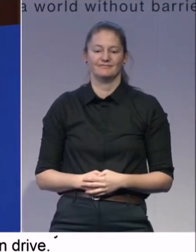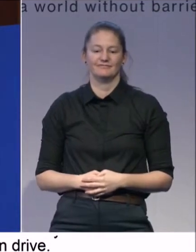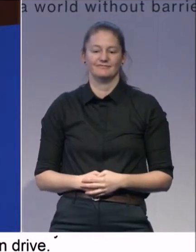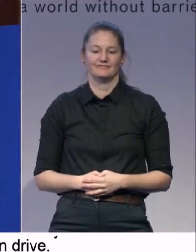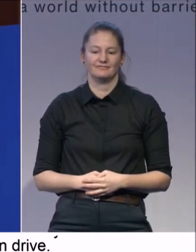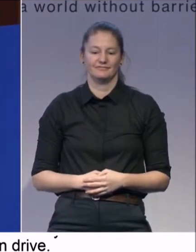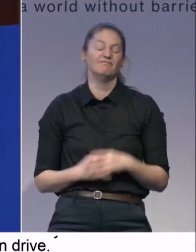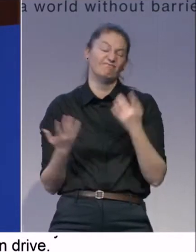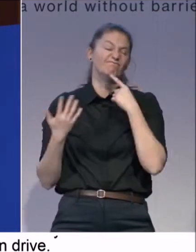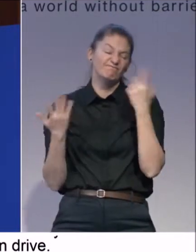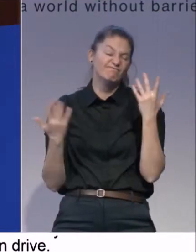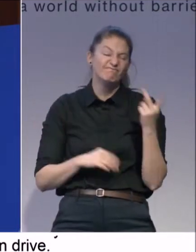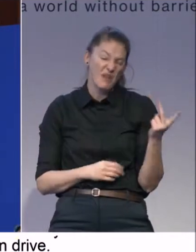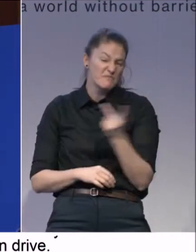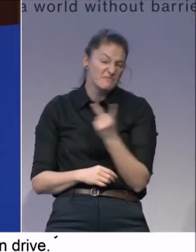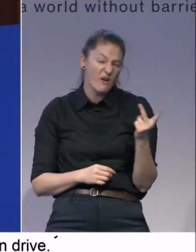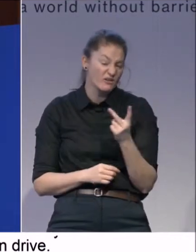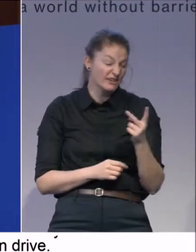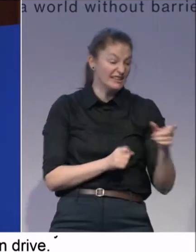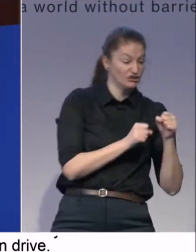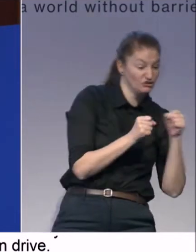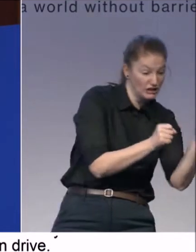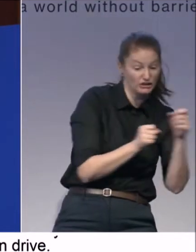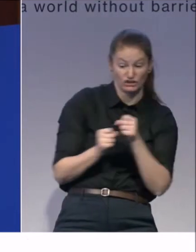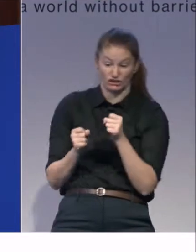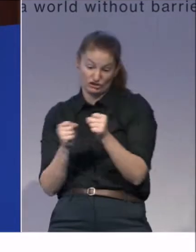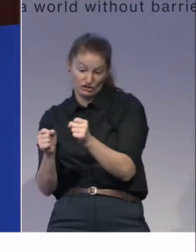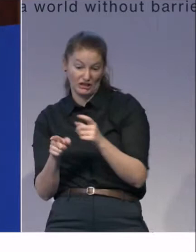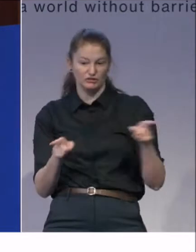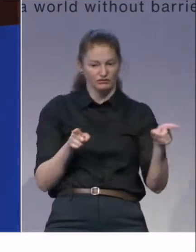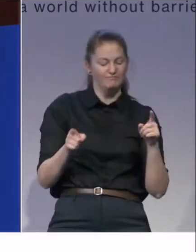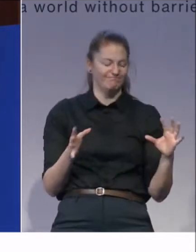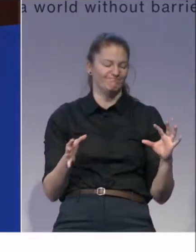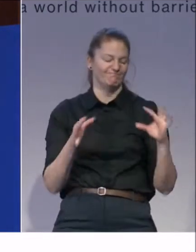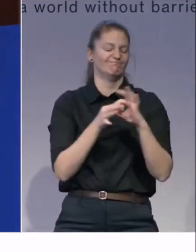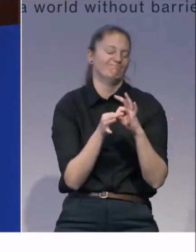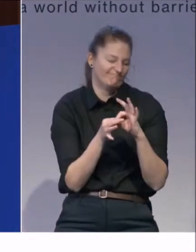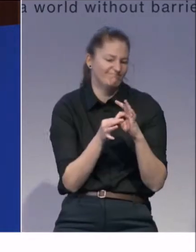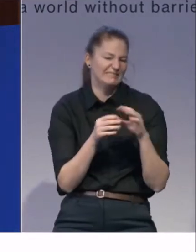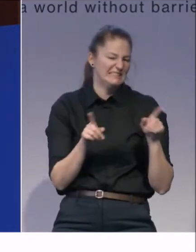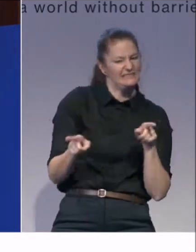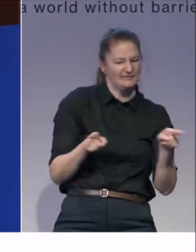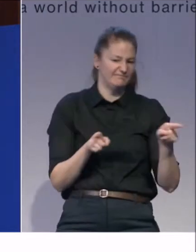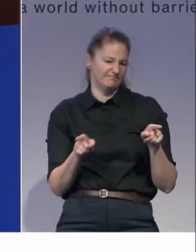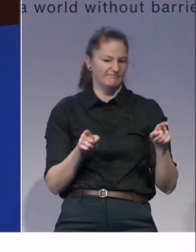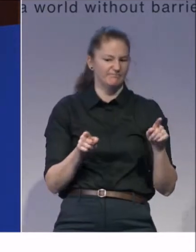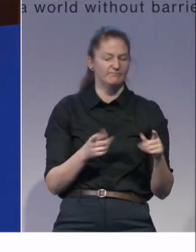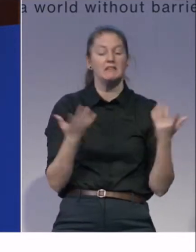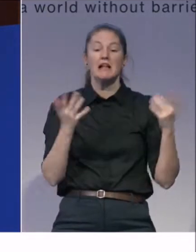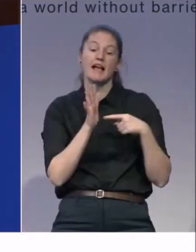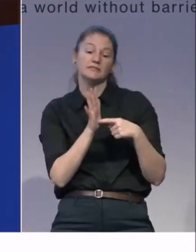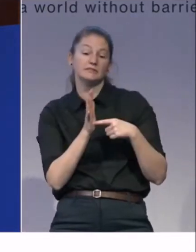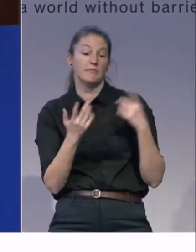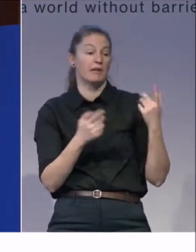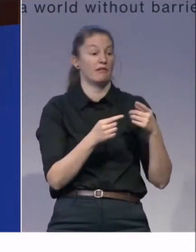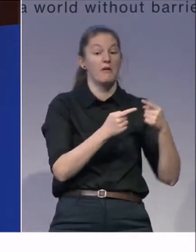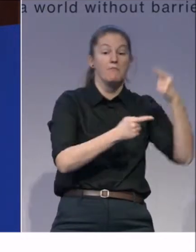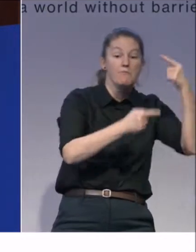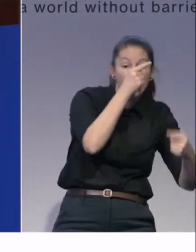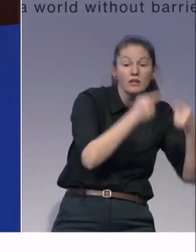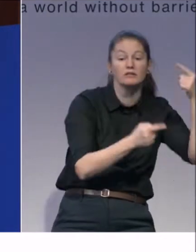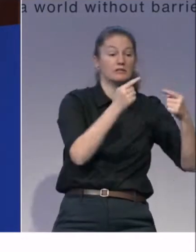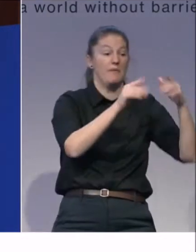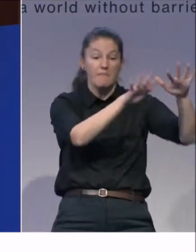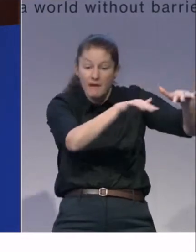and because we have to influence policy makers work